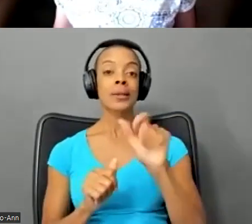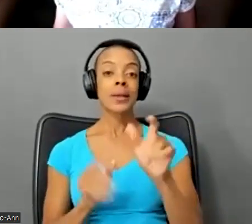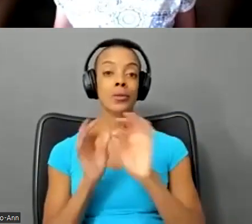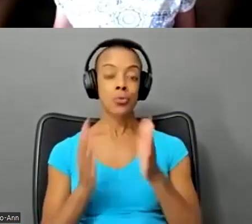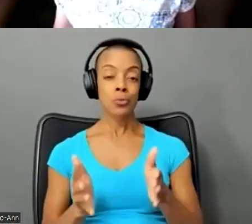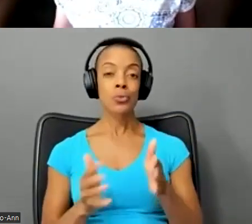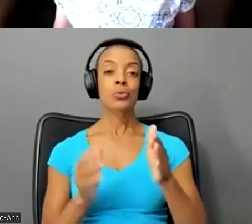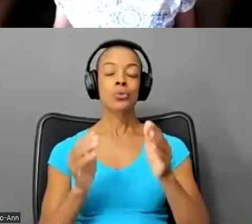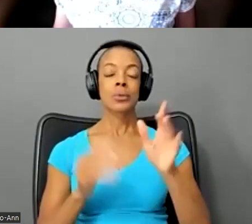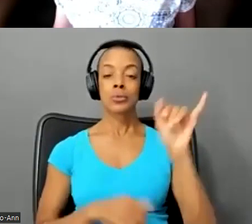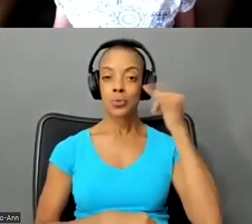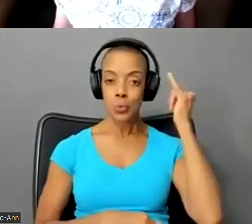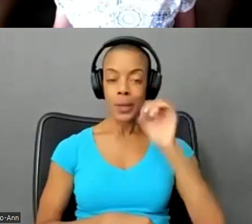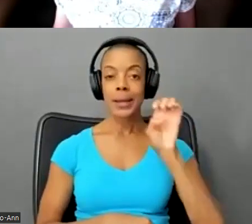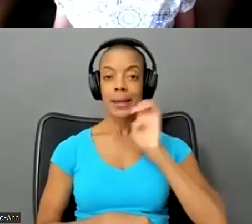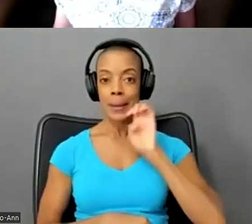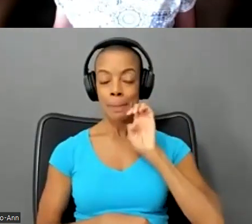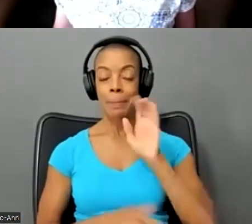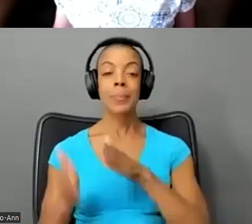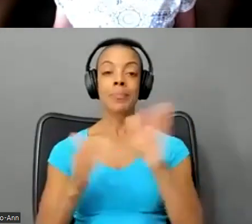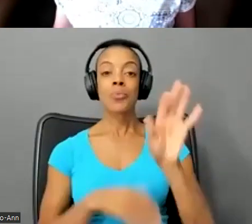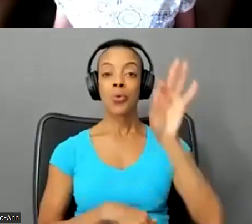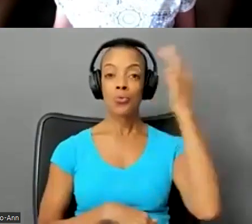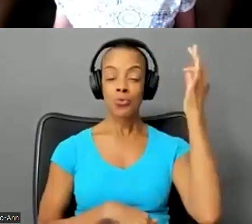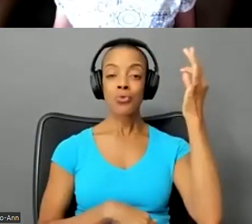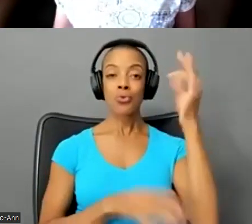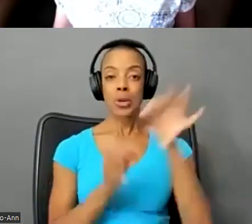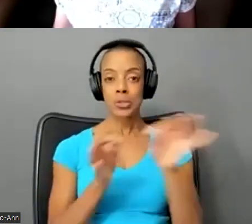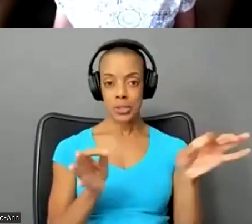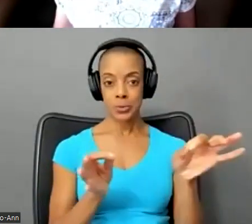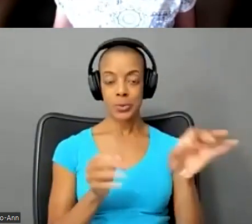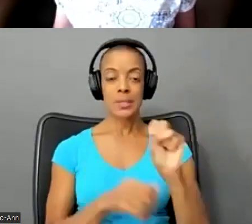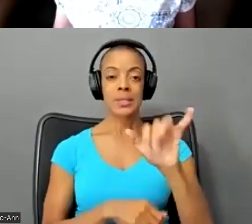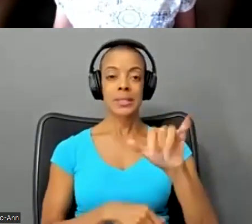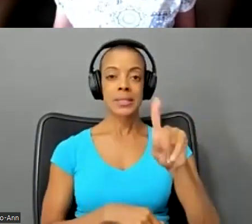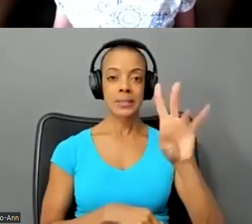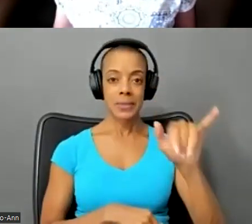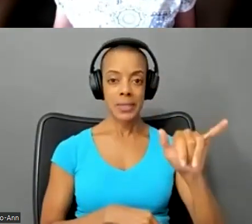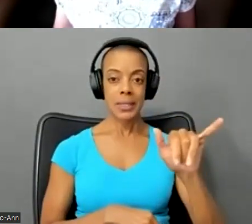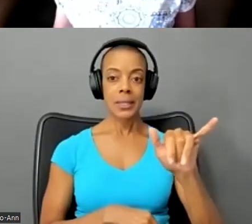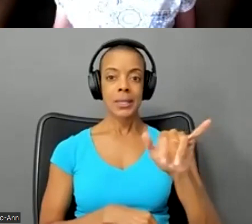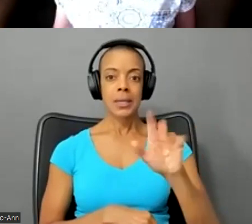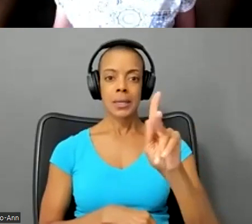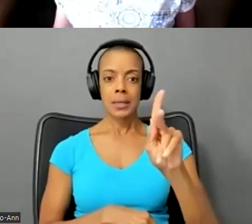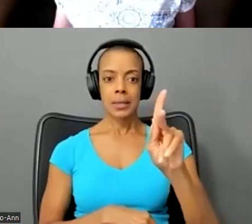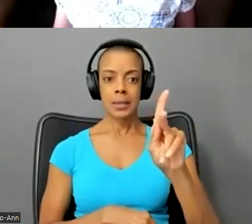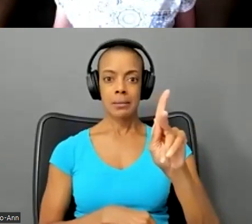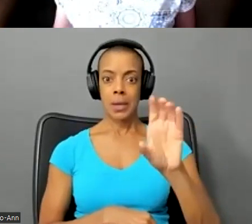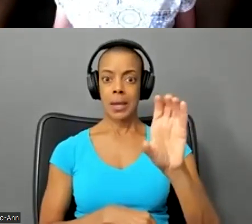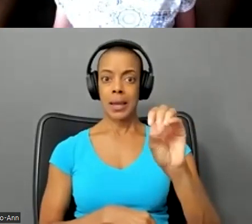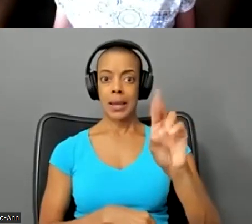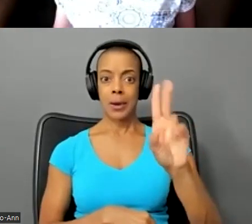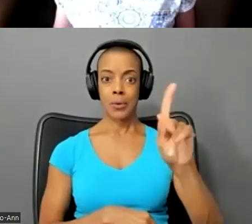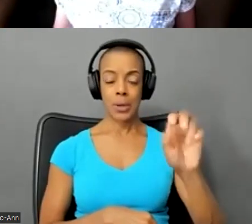and Emma, and our French language interpreters, Sylvie and Caroline. For all the participants, I want to remind you that there will be